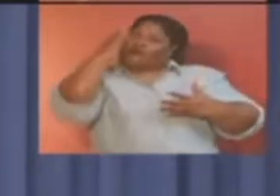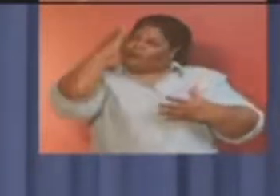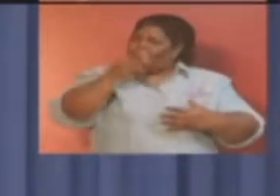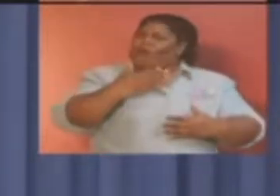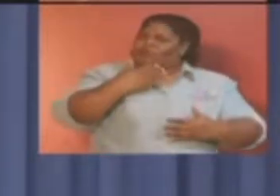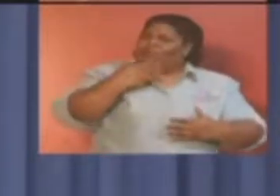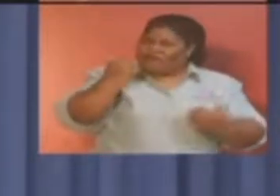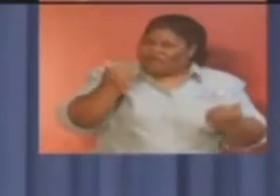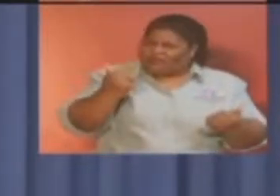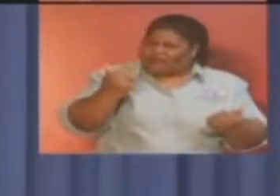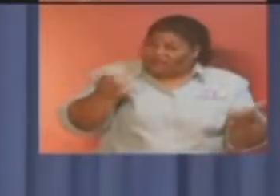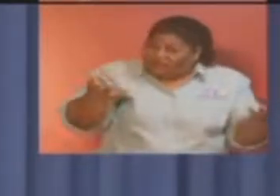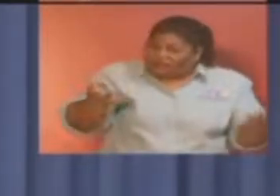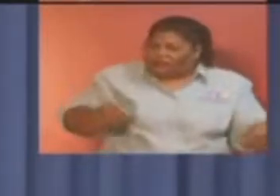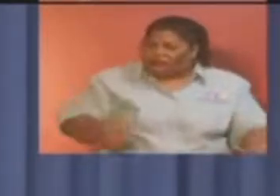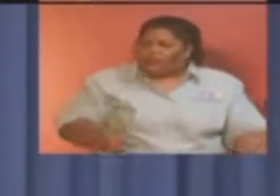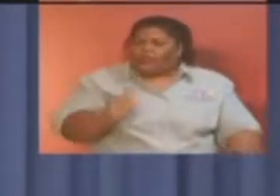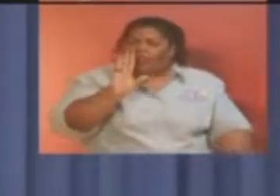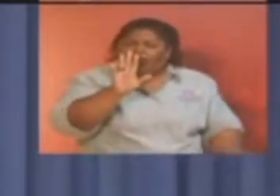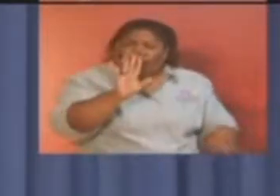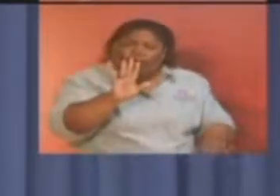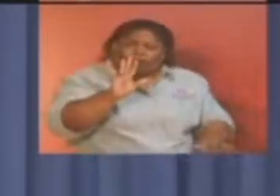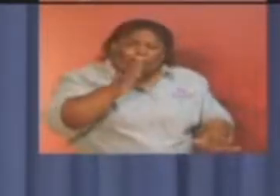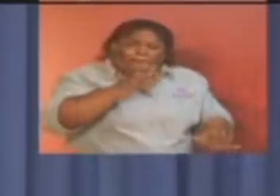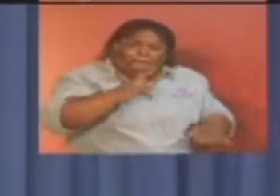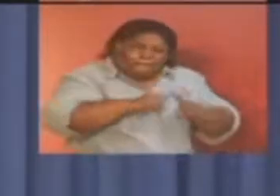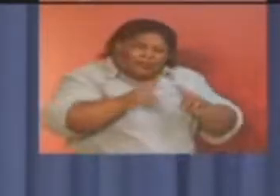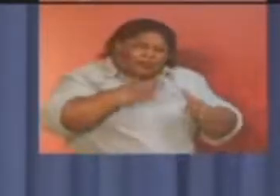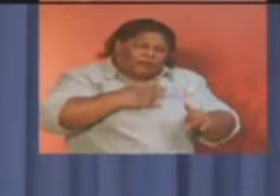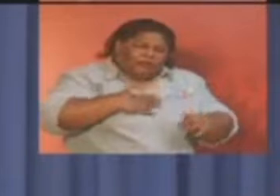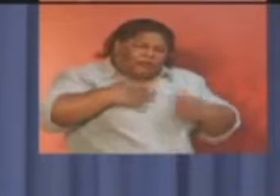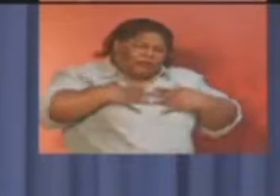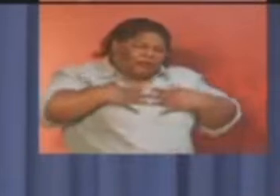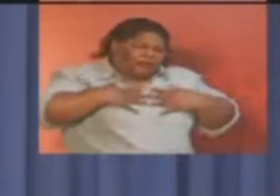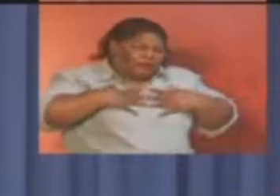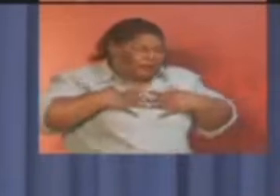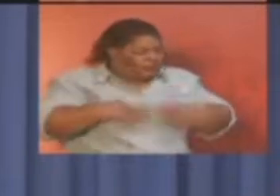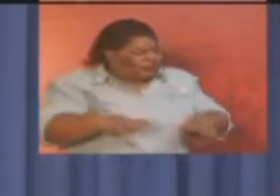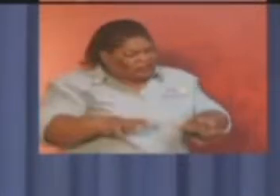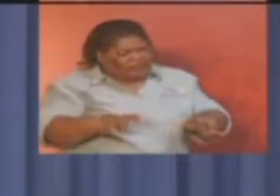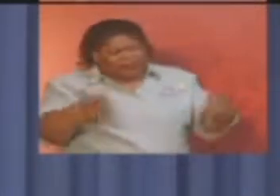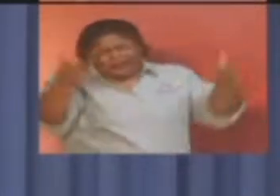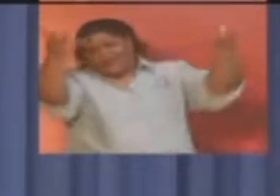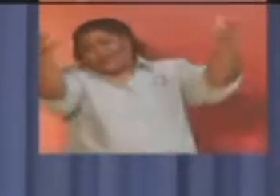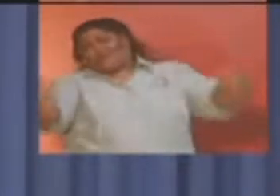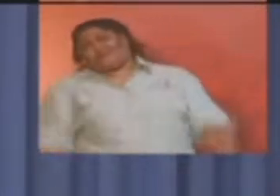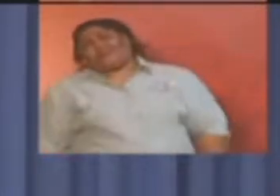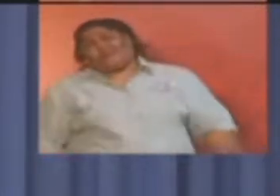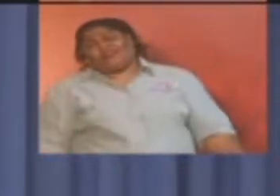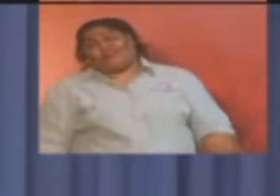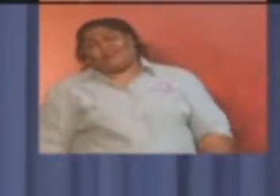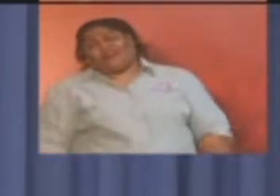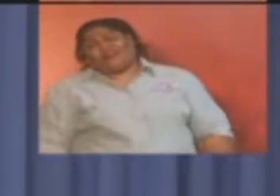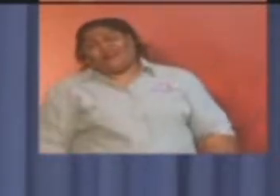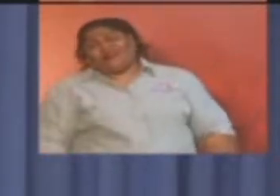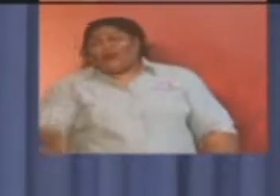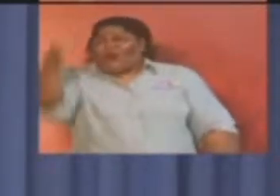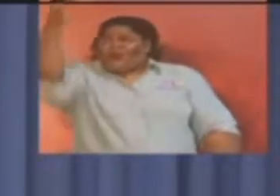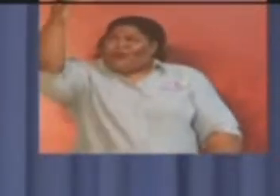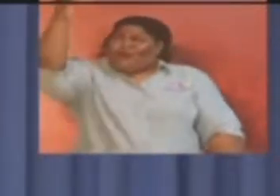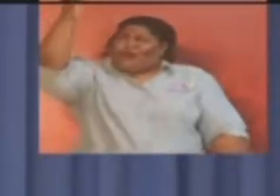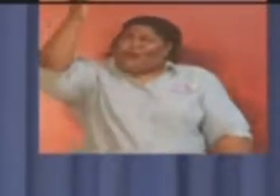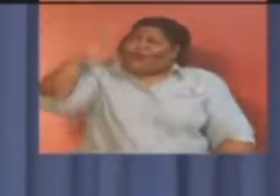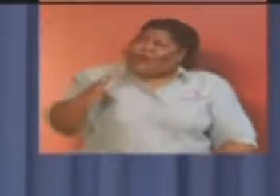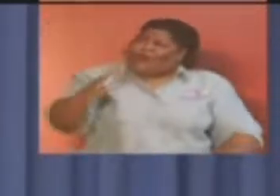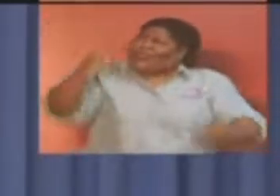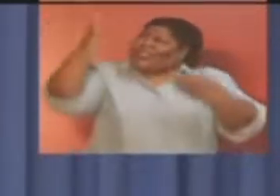whole arrangement again. But let me just say this about the disappointment I expressed. For God's sake, there's only